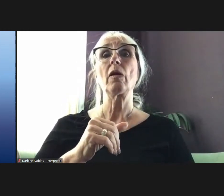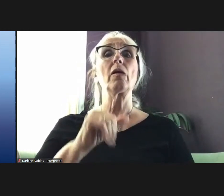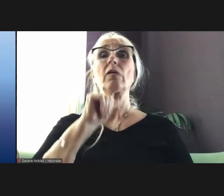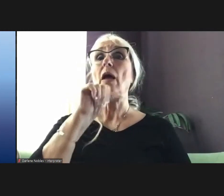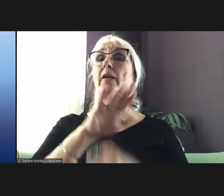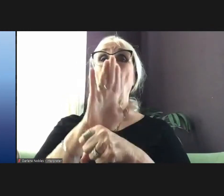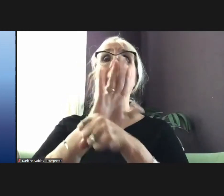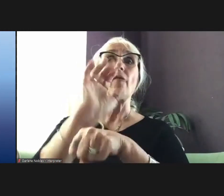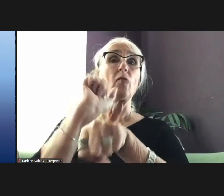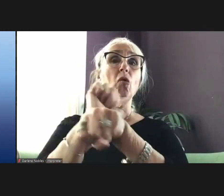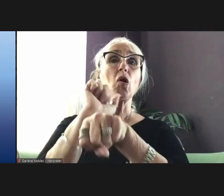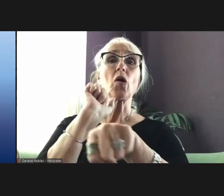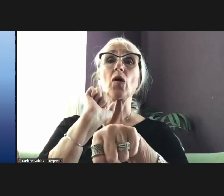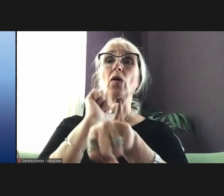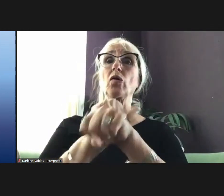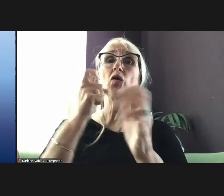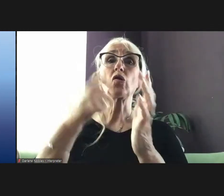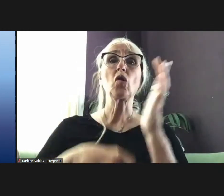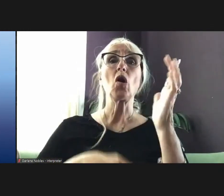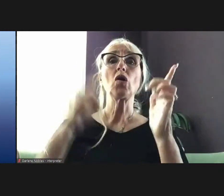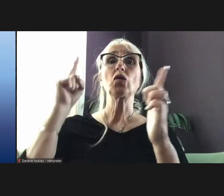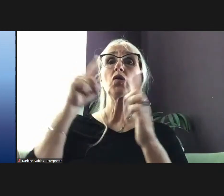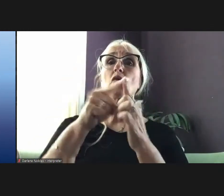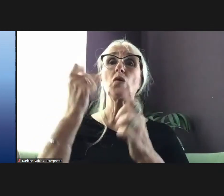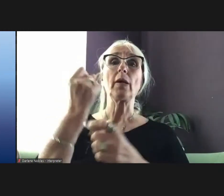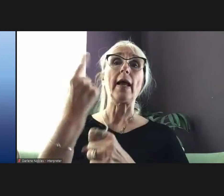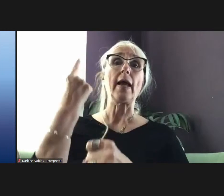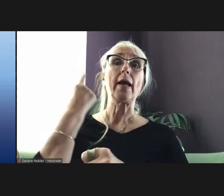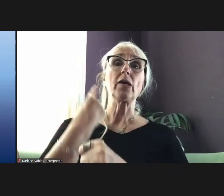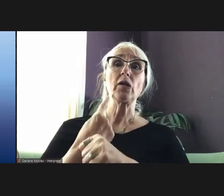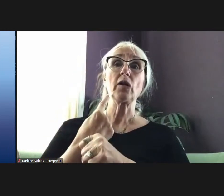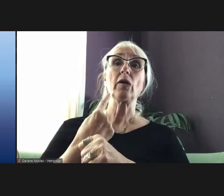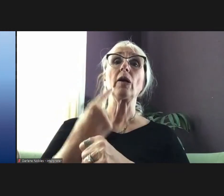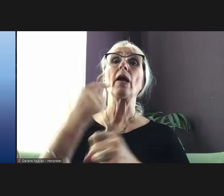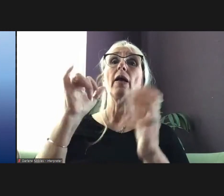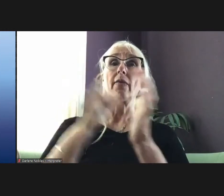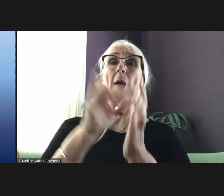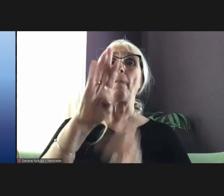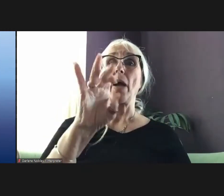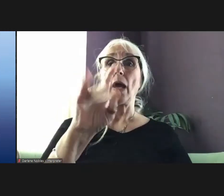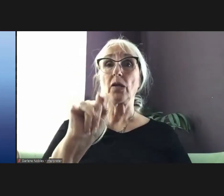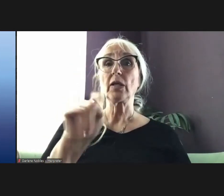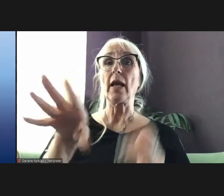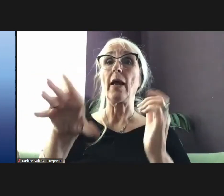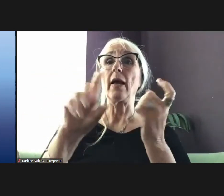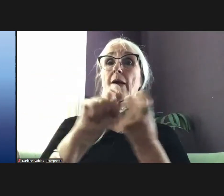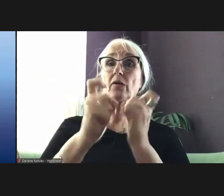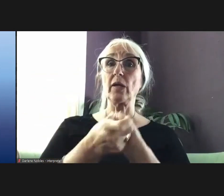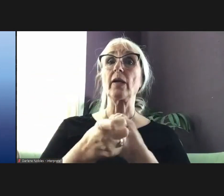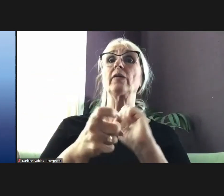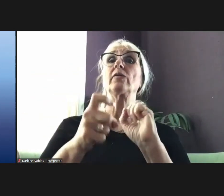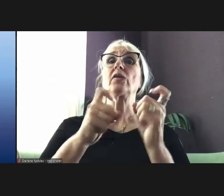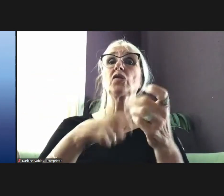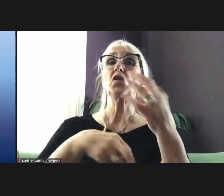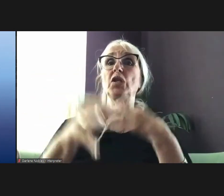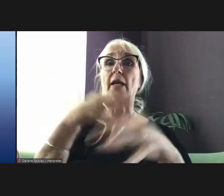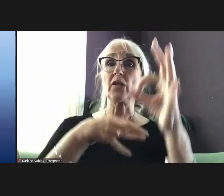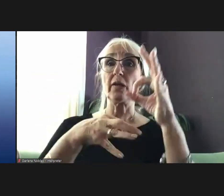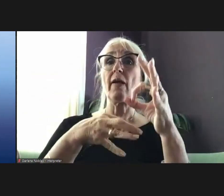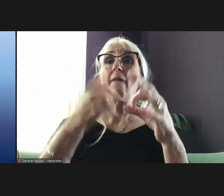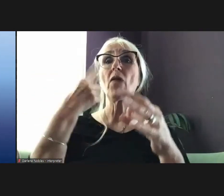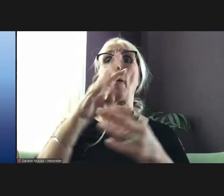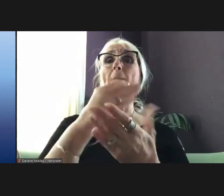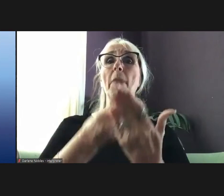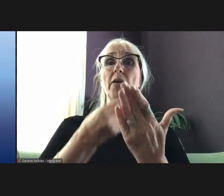to charge it to the last year. So that budget amendment is needed there to place the budget in the next year. And